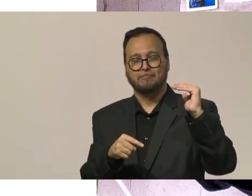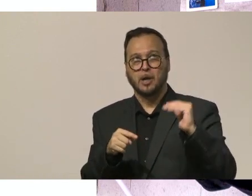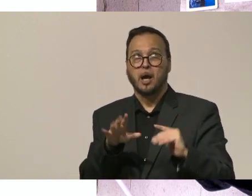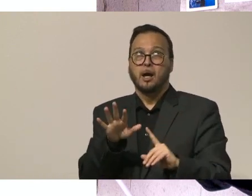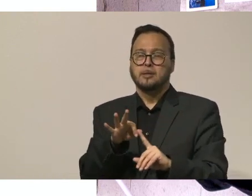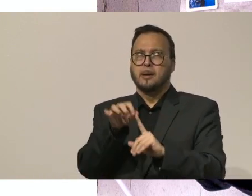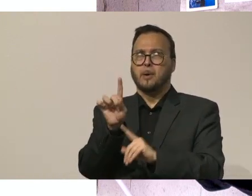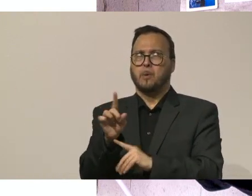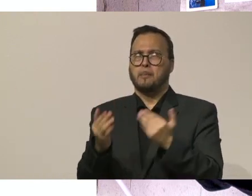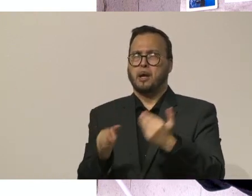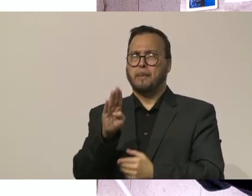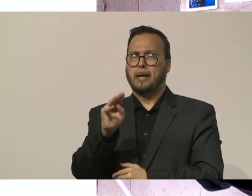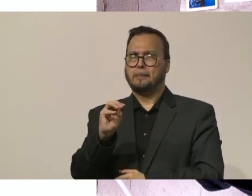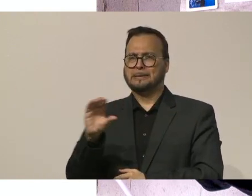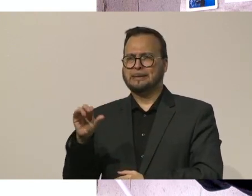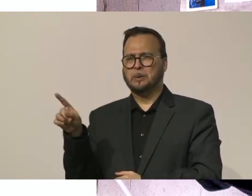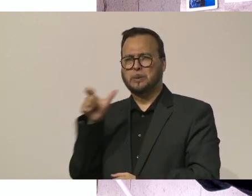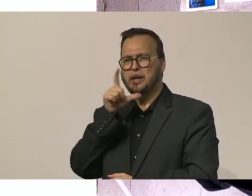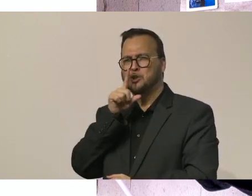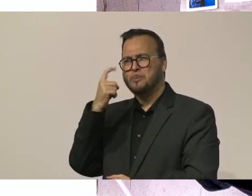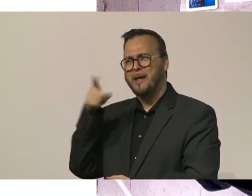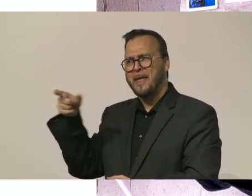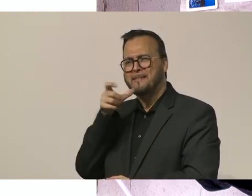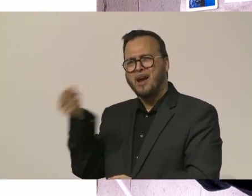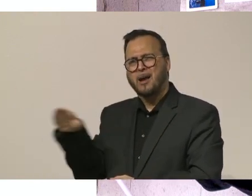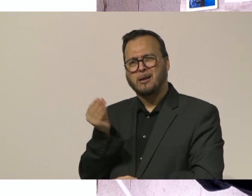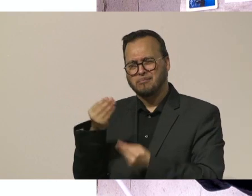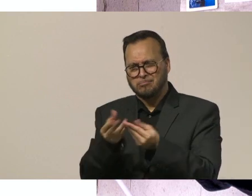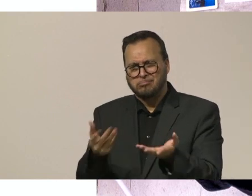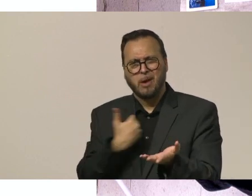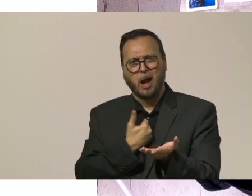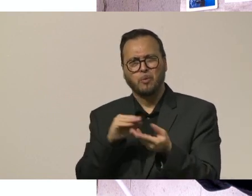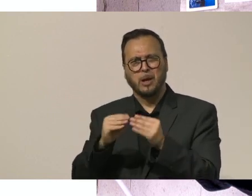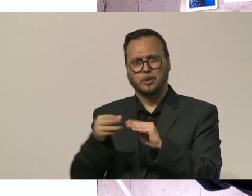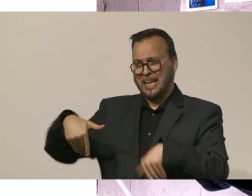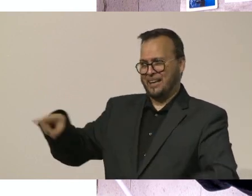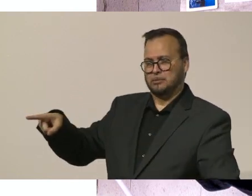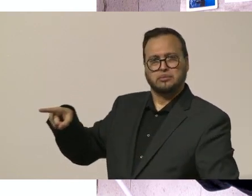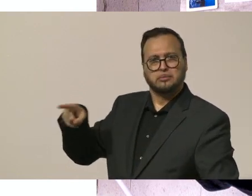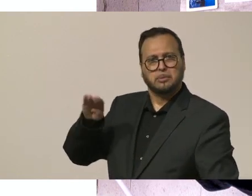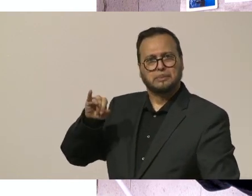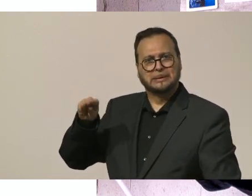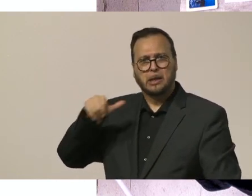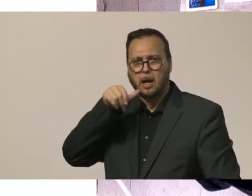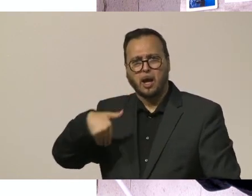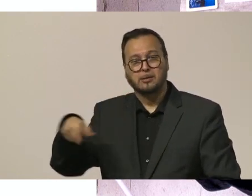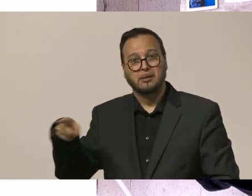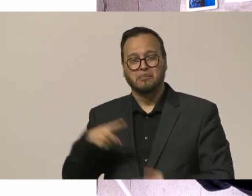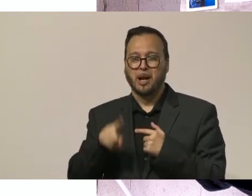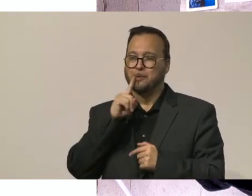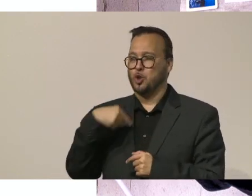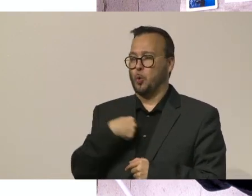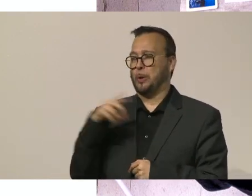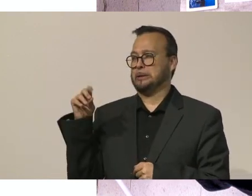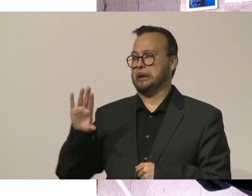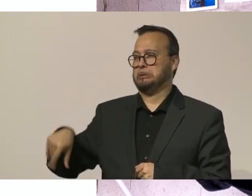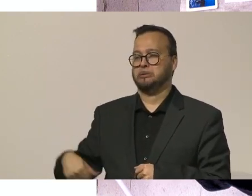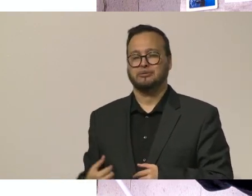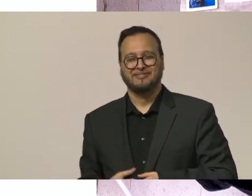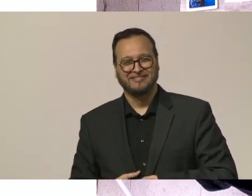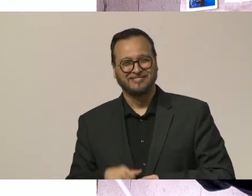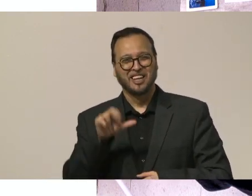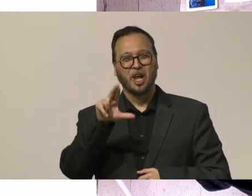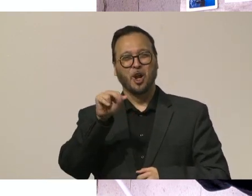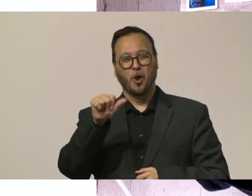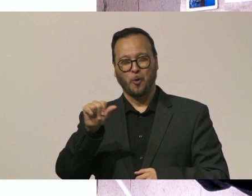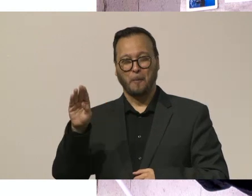BMCC. We're not sure, because they haven't turned in their numbers yet. But I'm sure we'll be ahead. Laura Bartovics and her team in